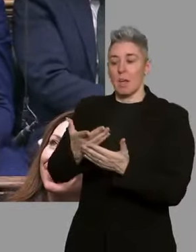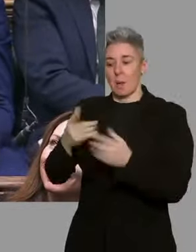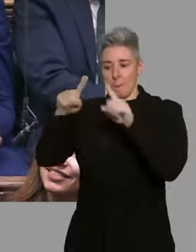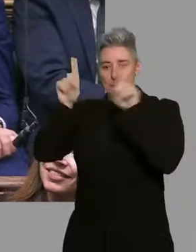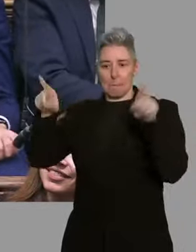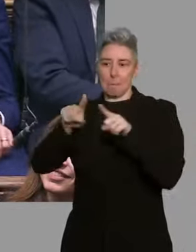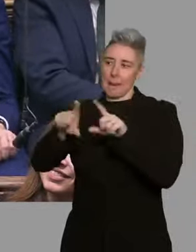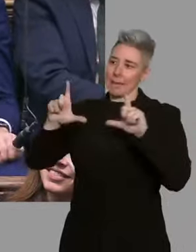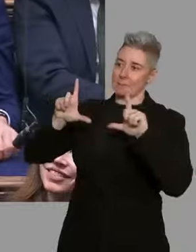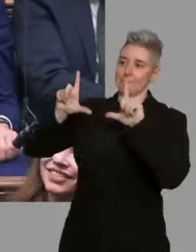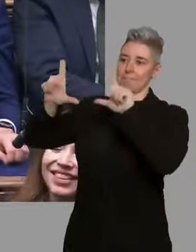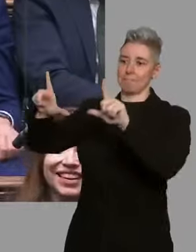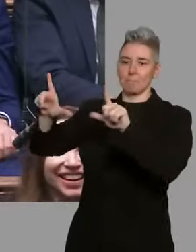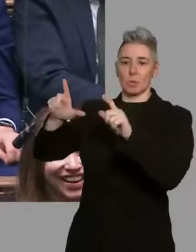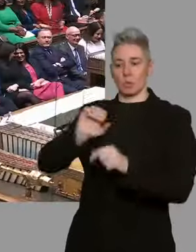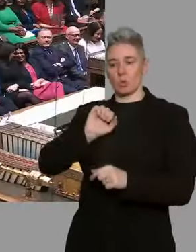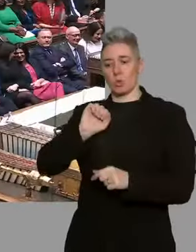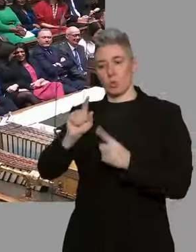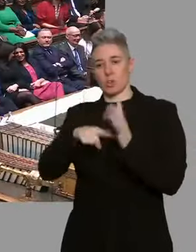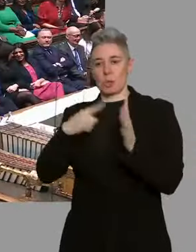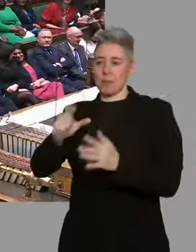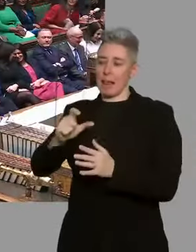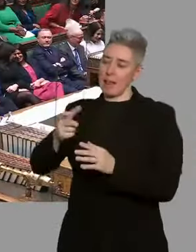Portsmouth next year to unveil it?